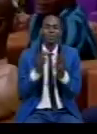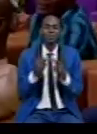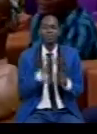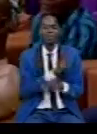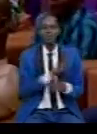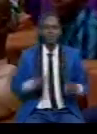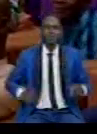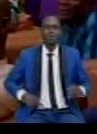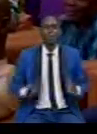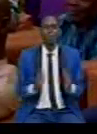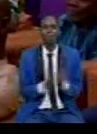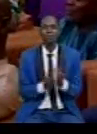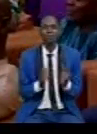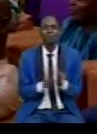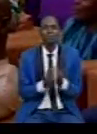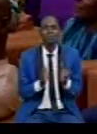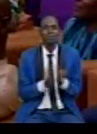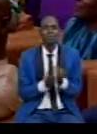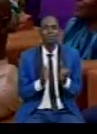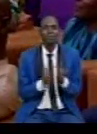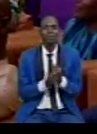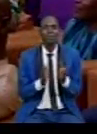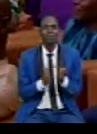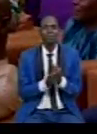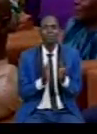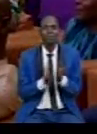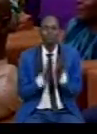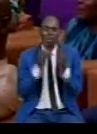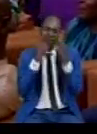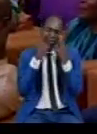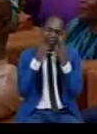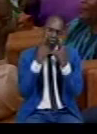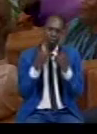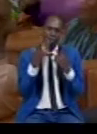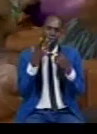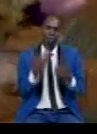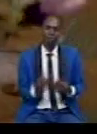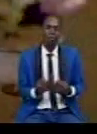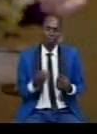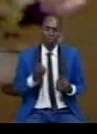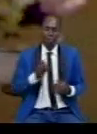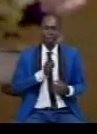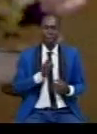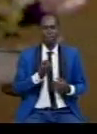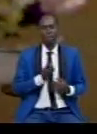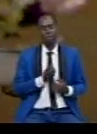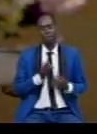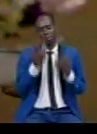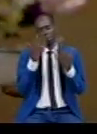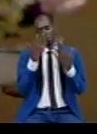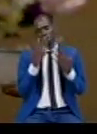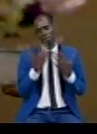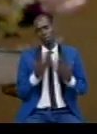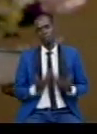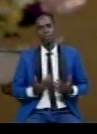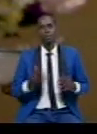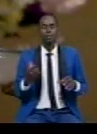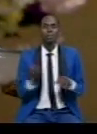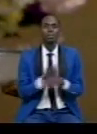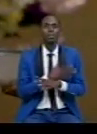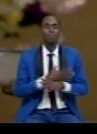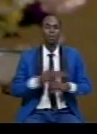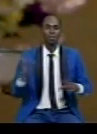Amen. Tears of self-pity dried up. Are you also shedding tears on anything at